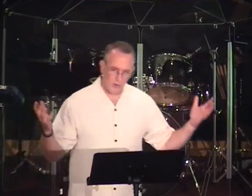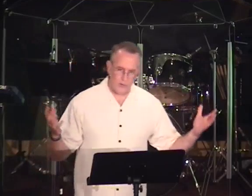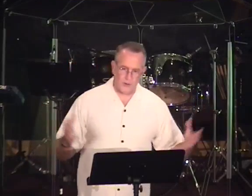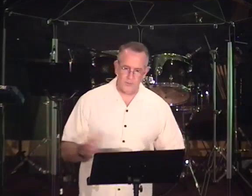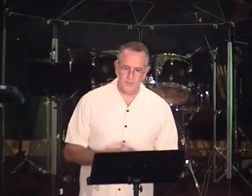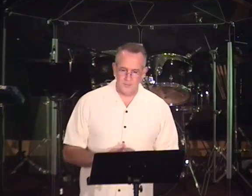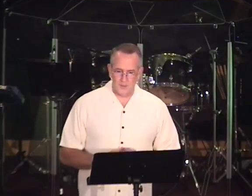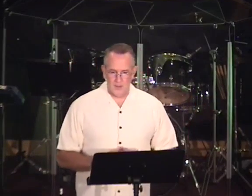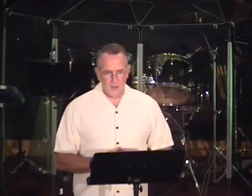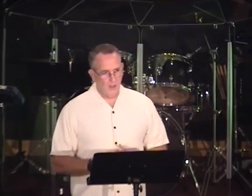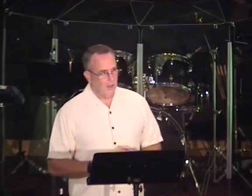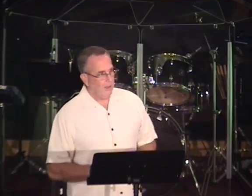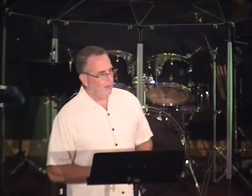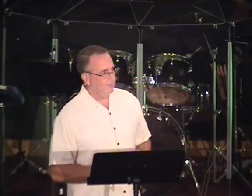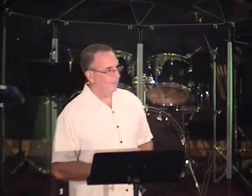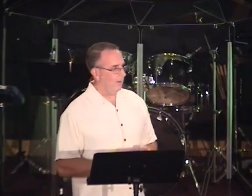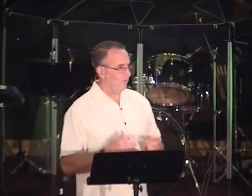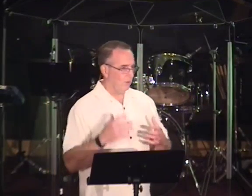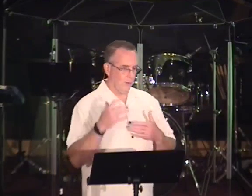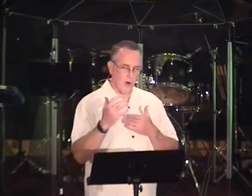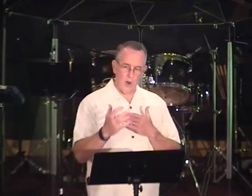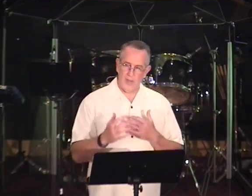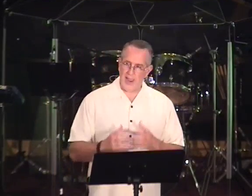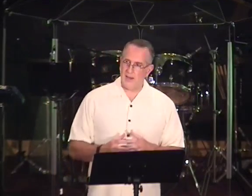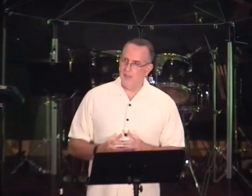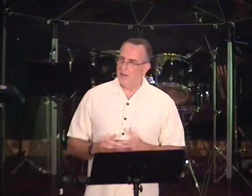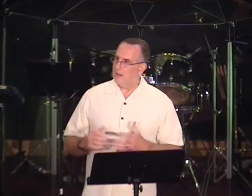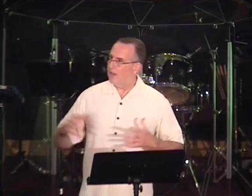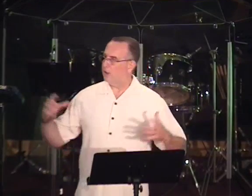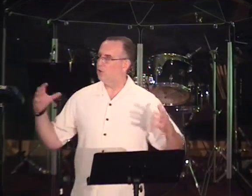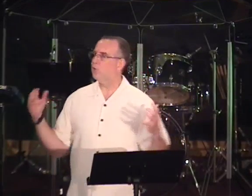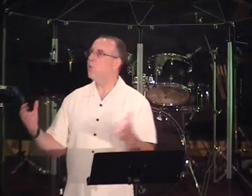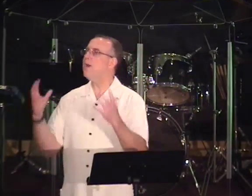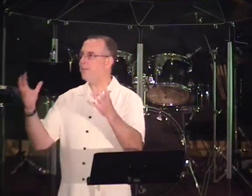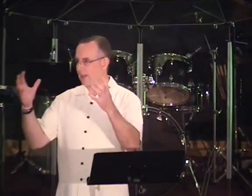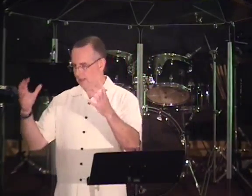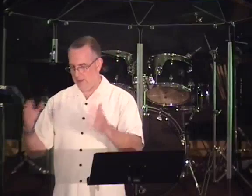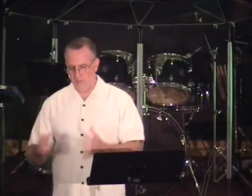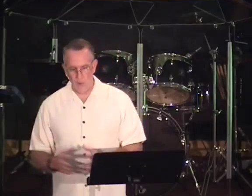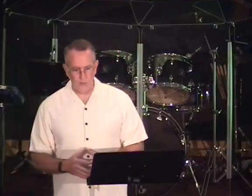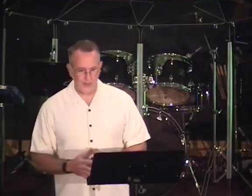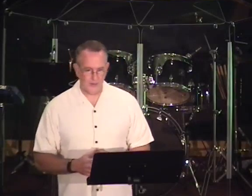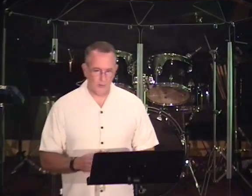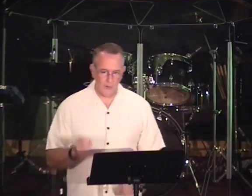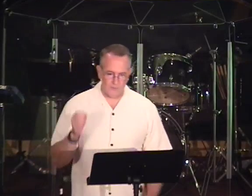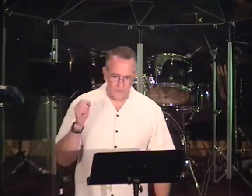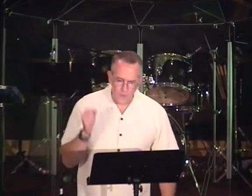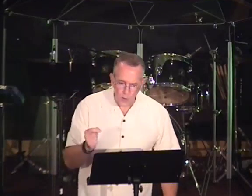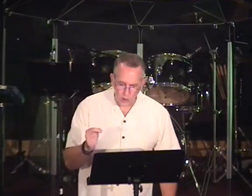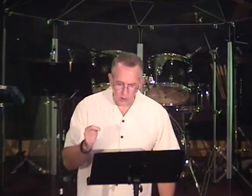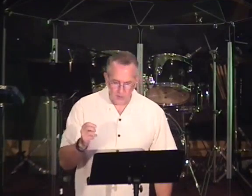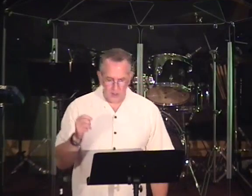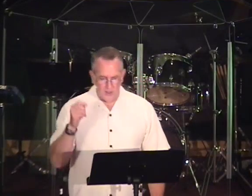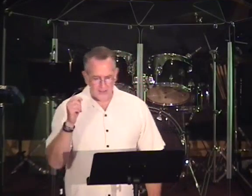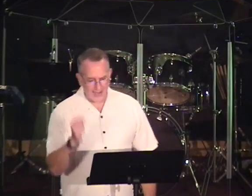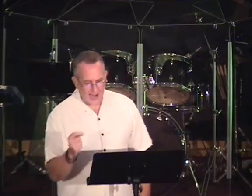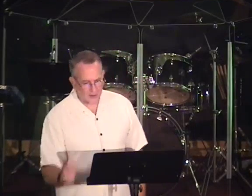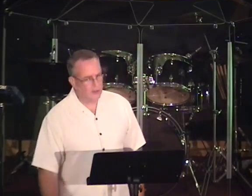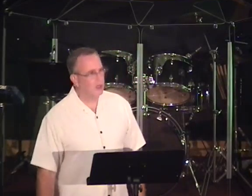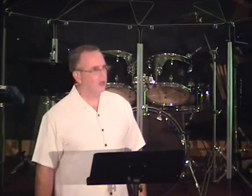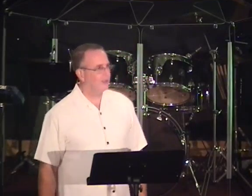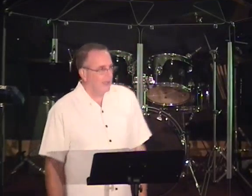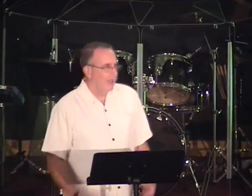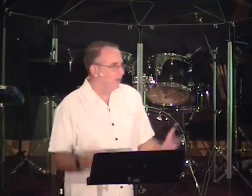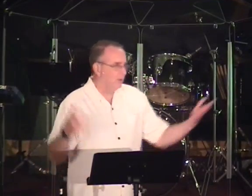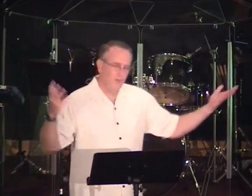Martin Luther, many of you will recall that, led a sweeping movement to reform the